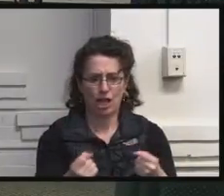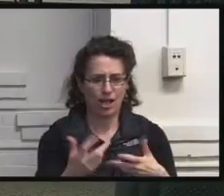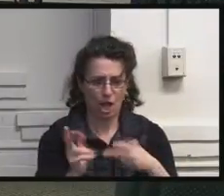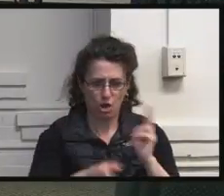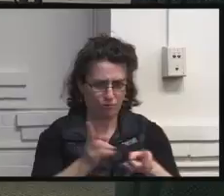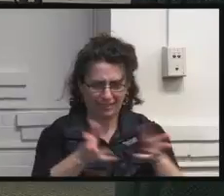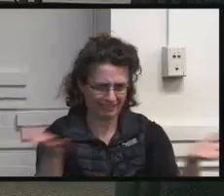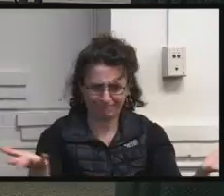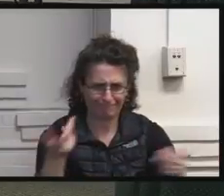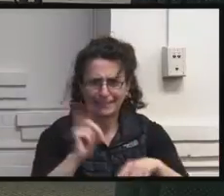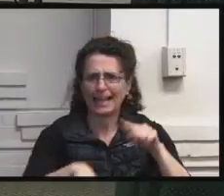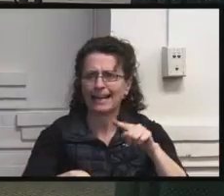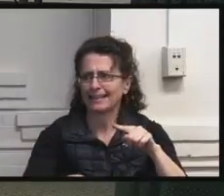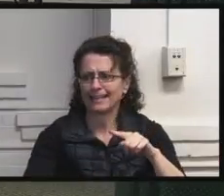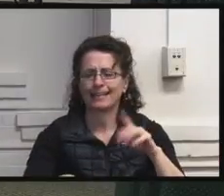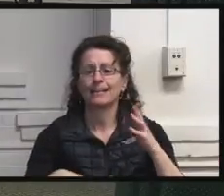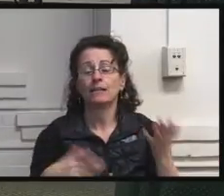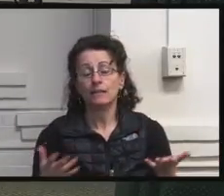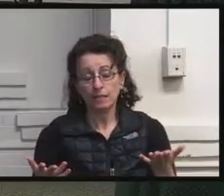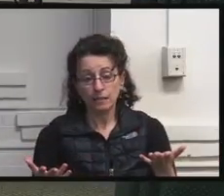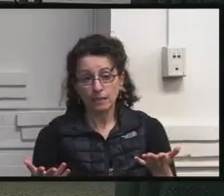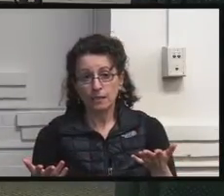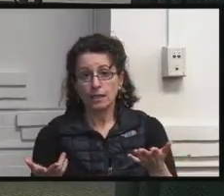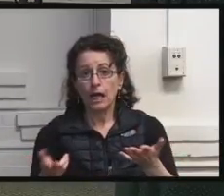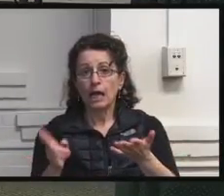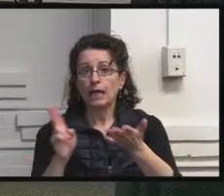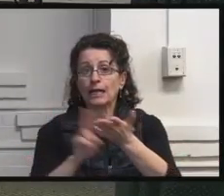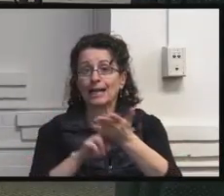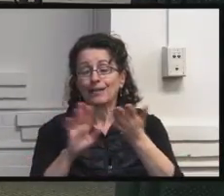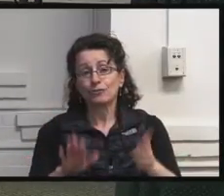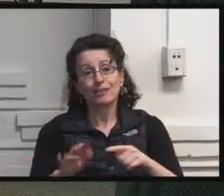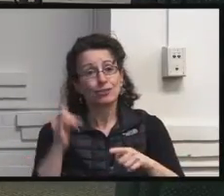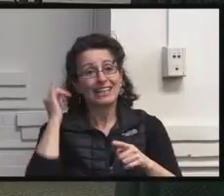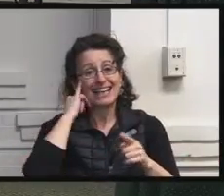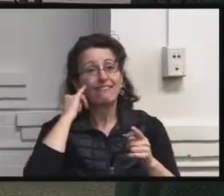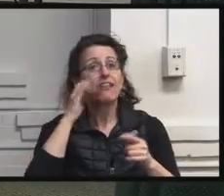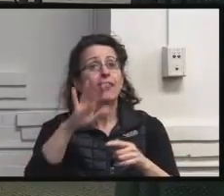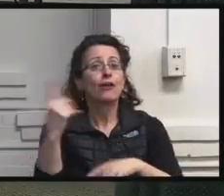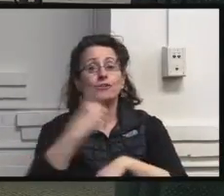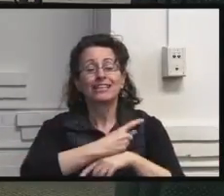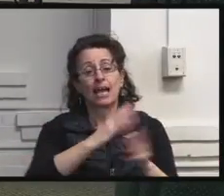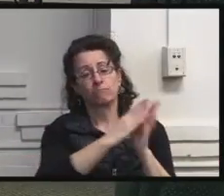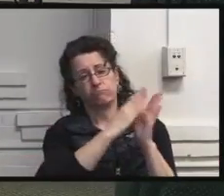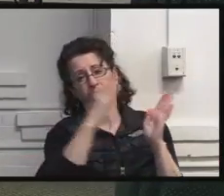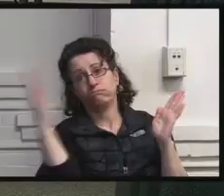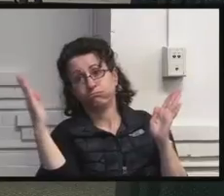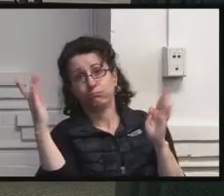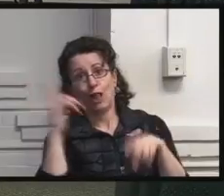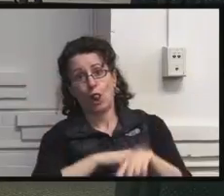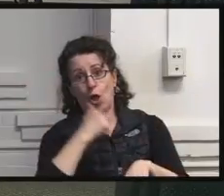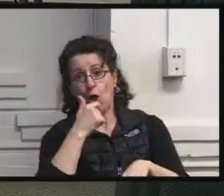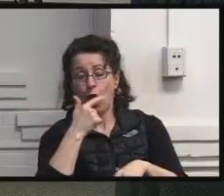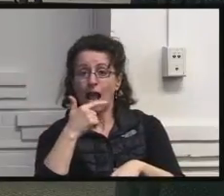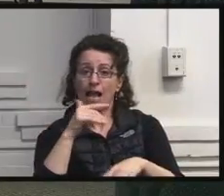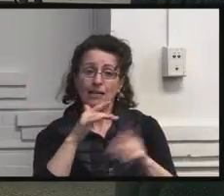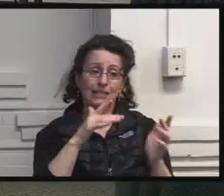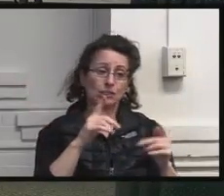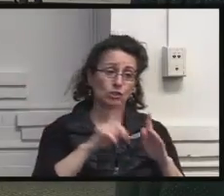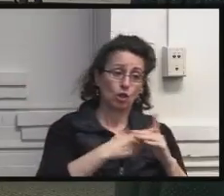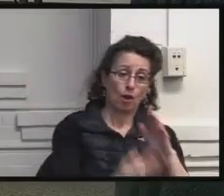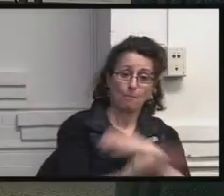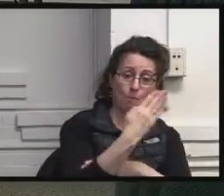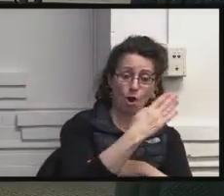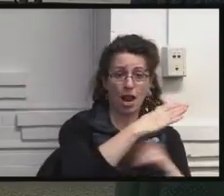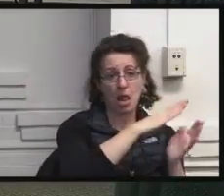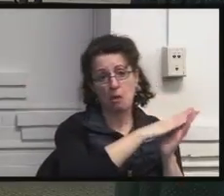circumstances, have our contractors work later. Now they're causing noise at night, and I don't know if you have a noise ordinance. I'm assuming that you do, but I don't know. So there's